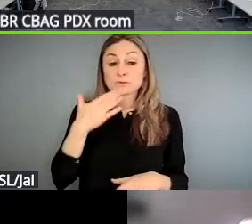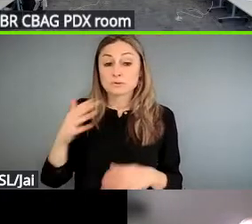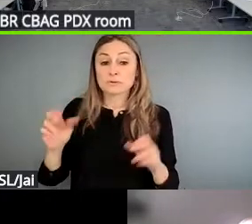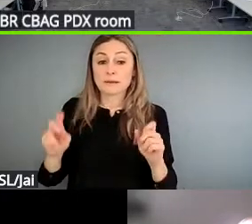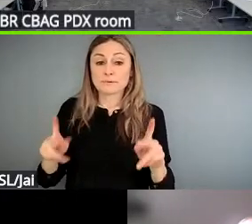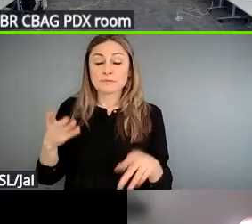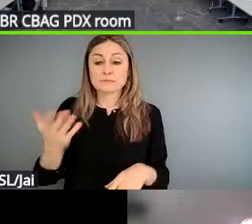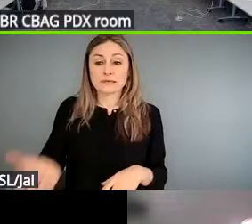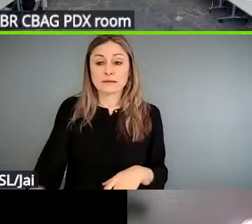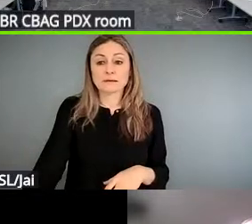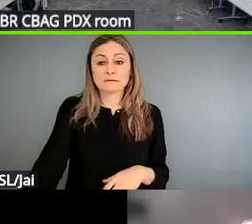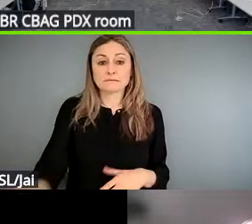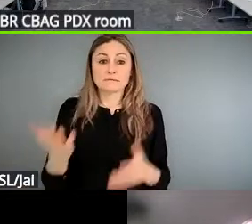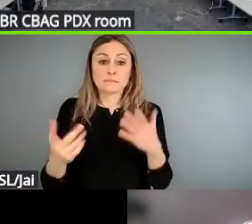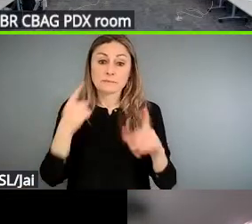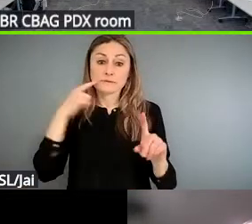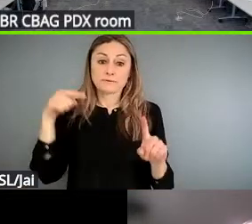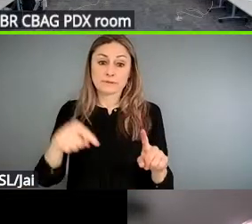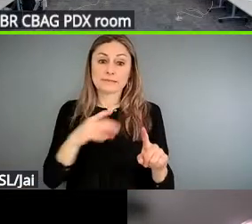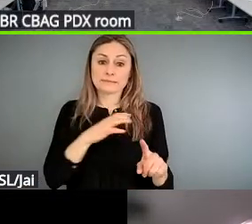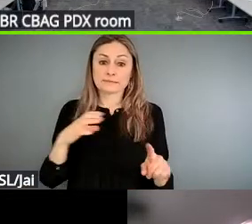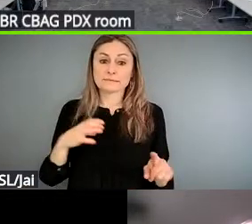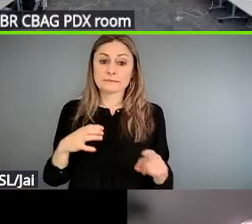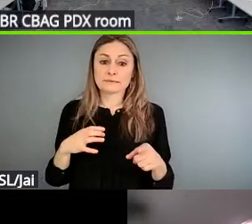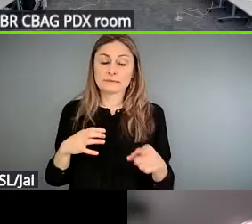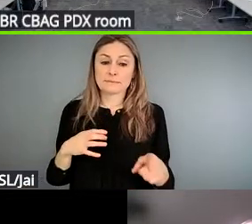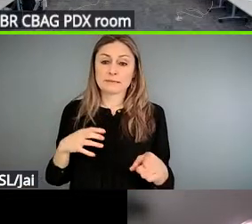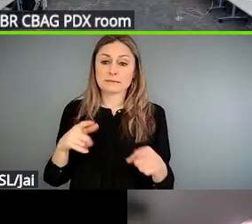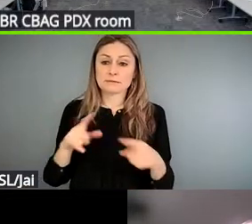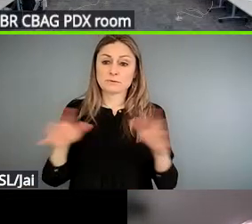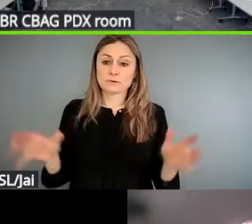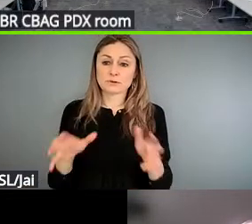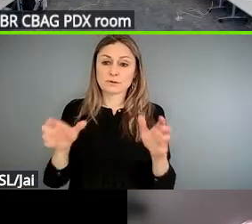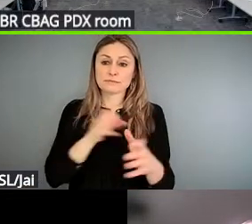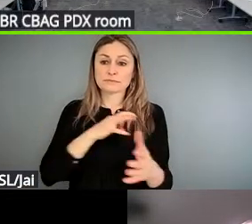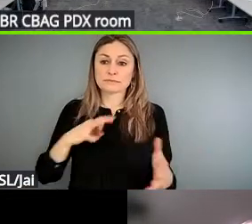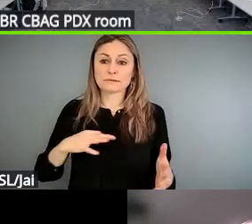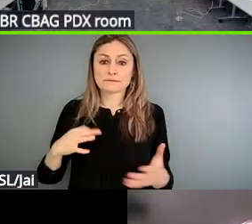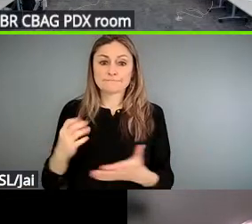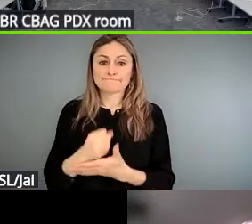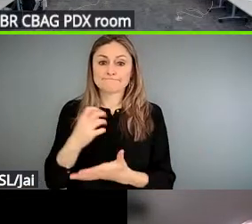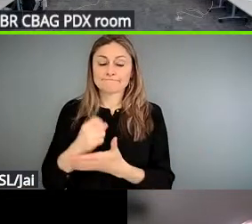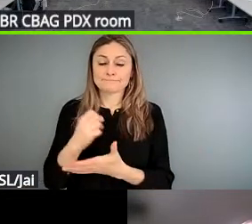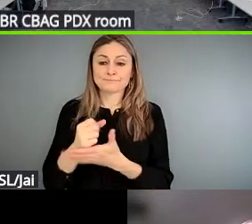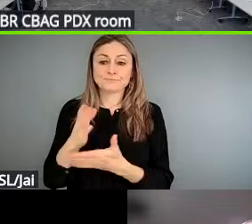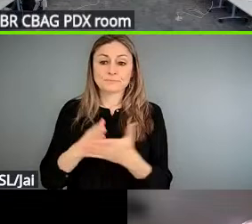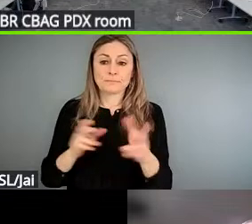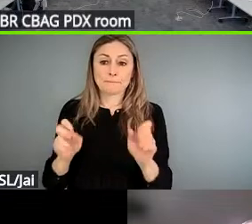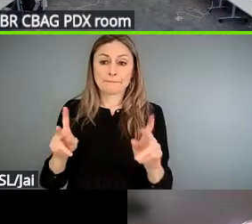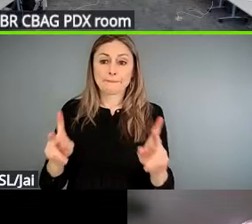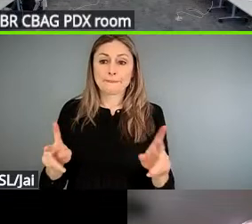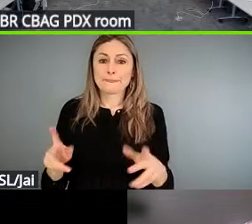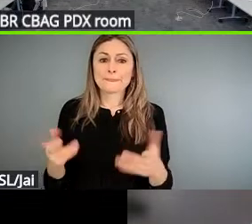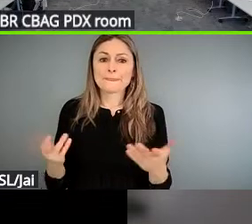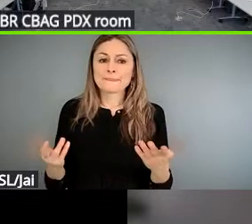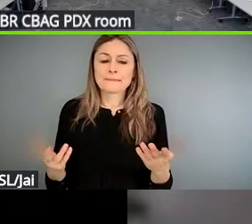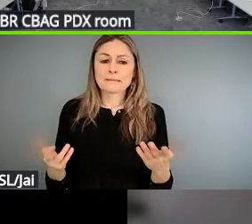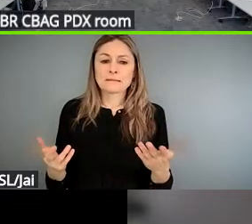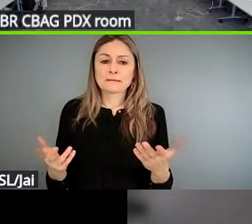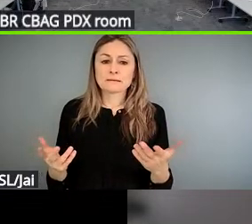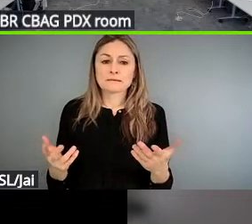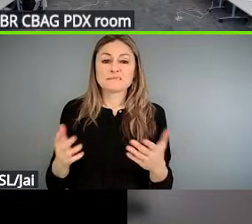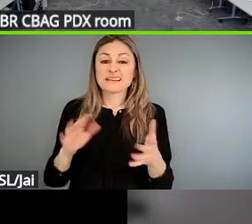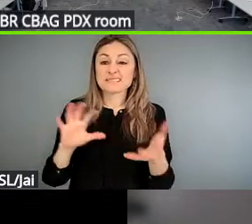the purview of this committee to encourage staff to take advantage of some of those opportunities, because it's a